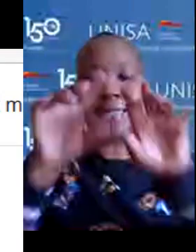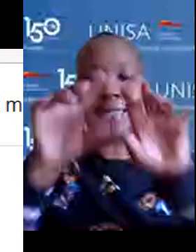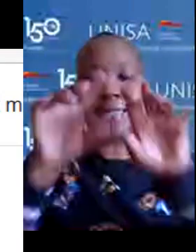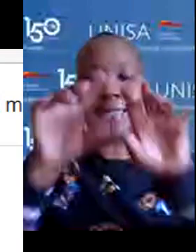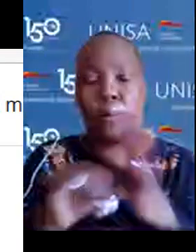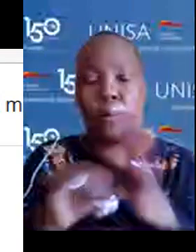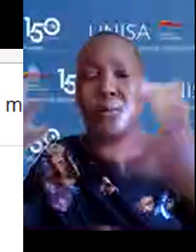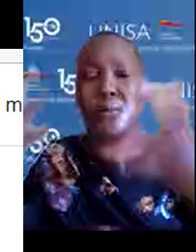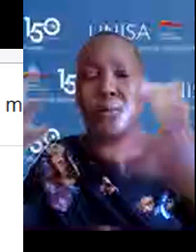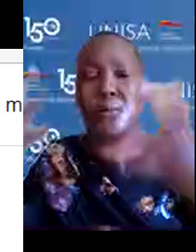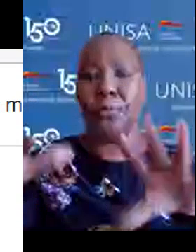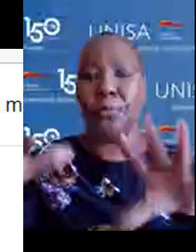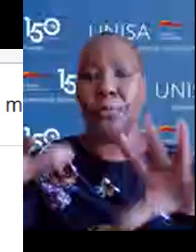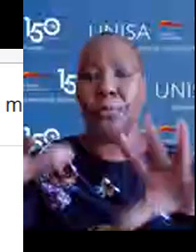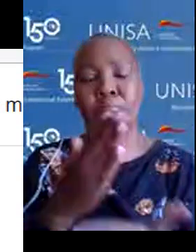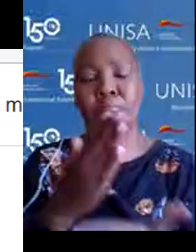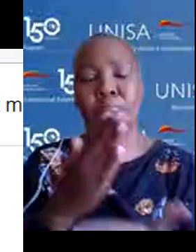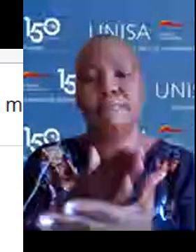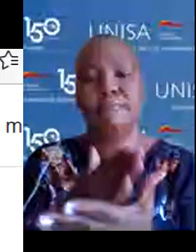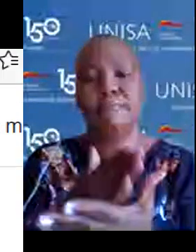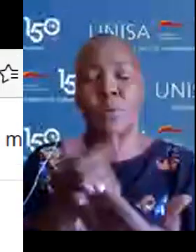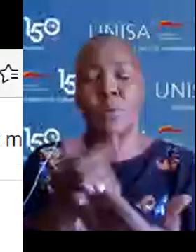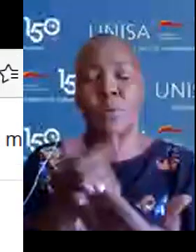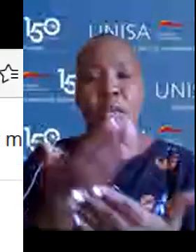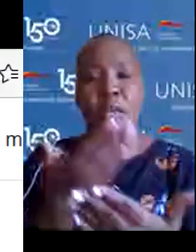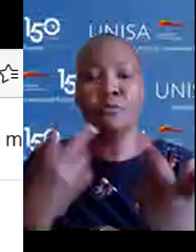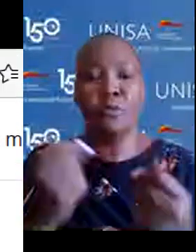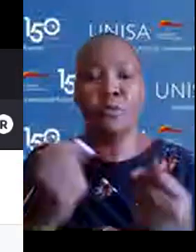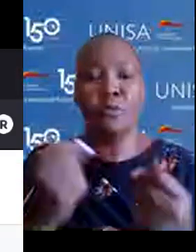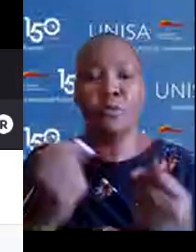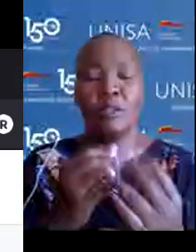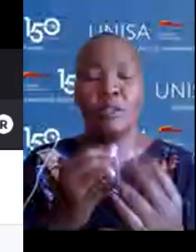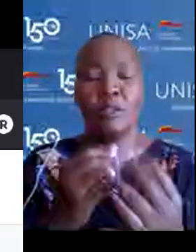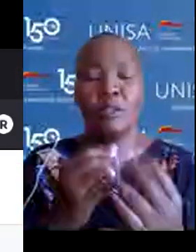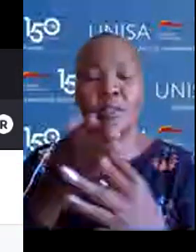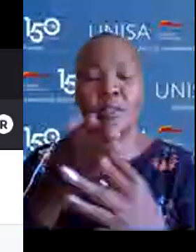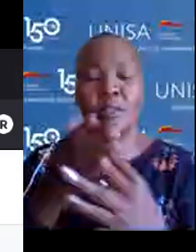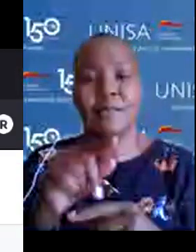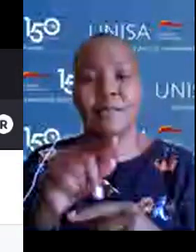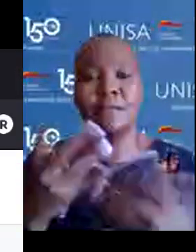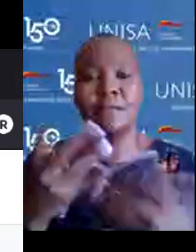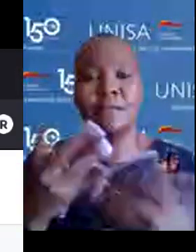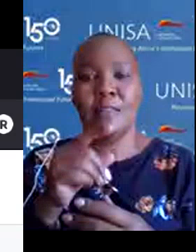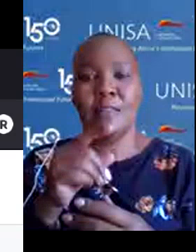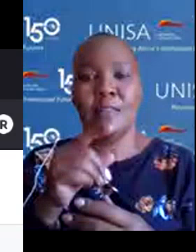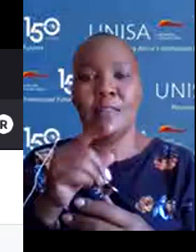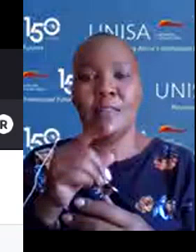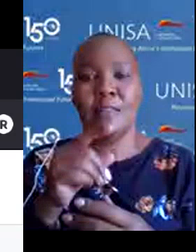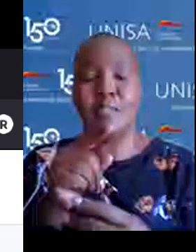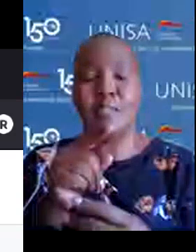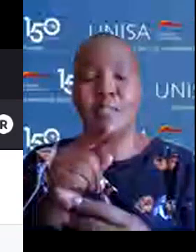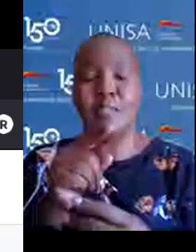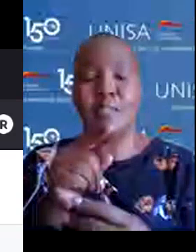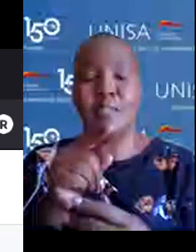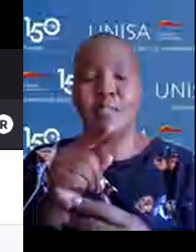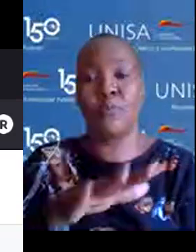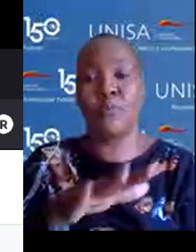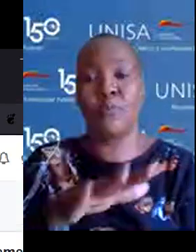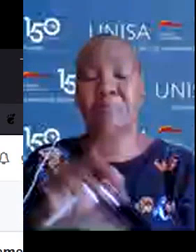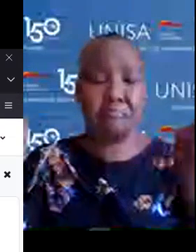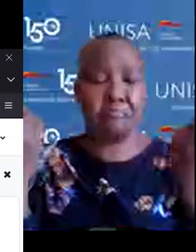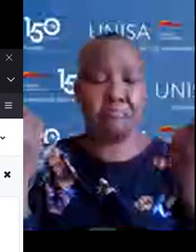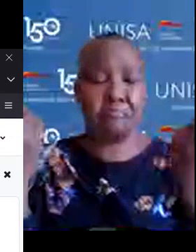able to log in to this portal. If you're not logged in, you will actually not be